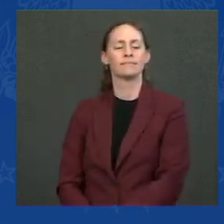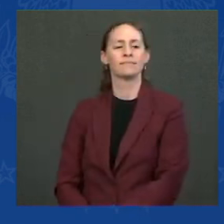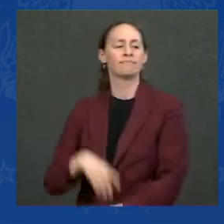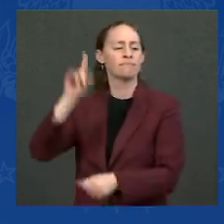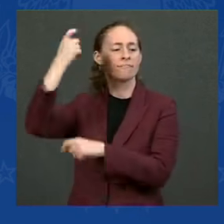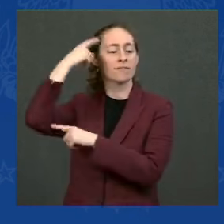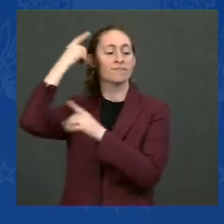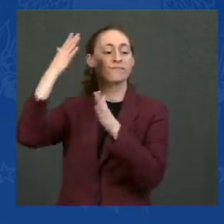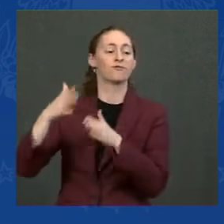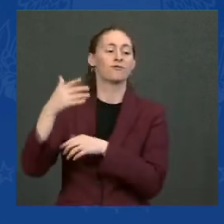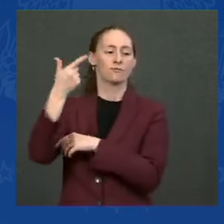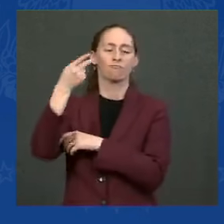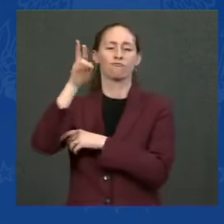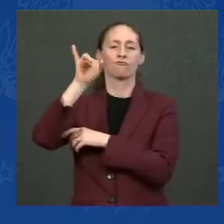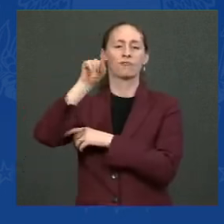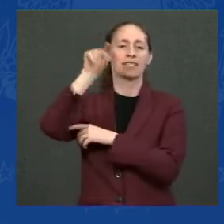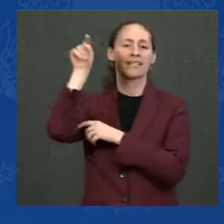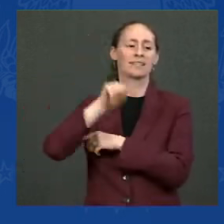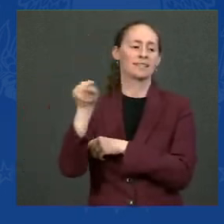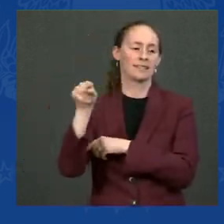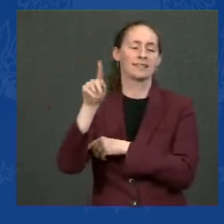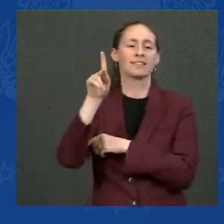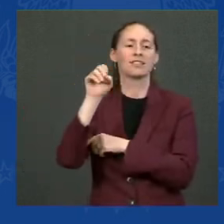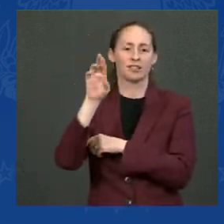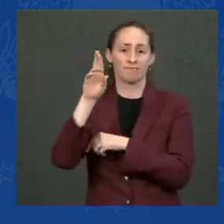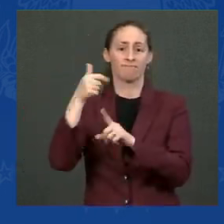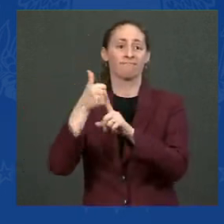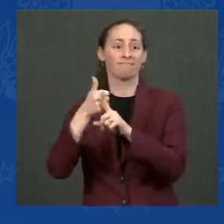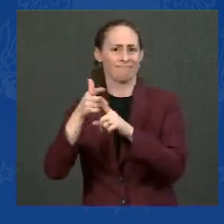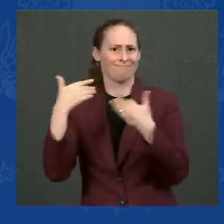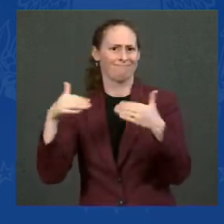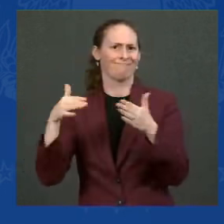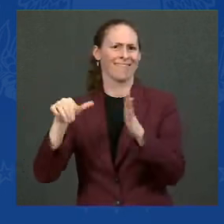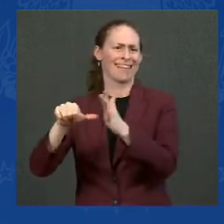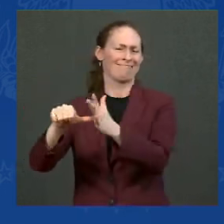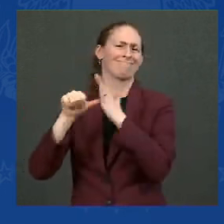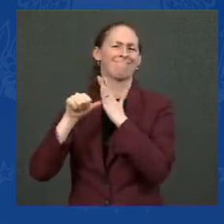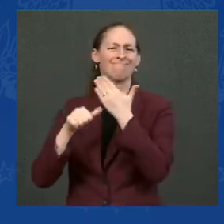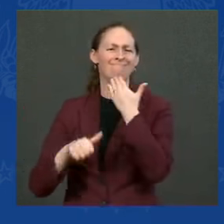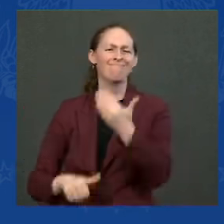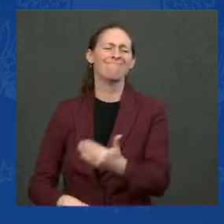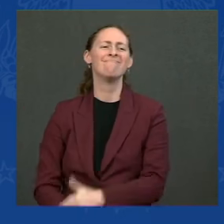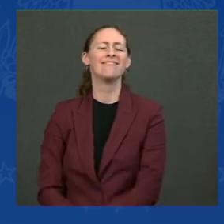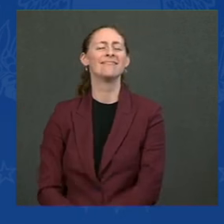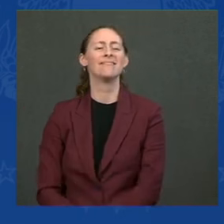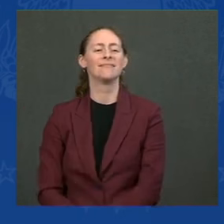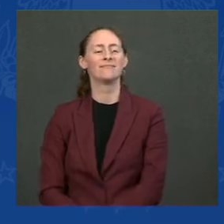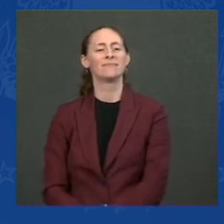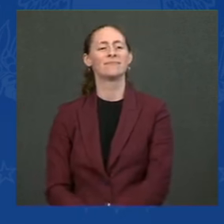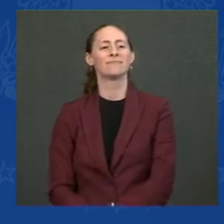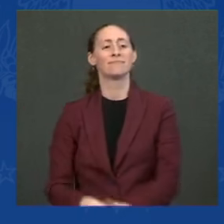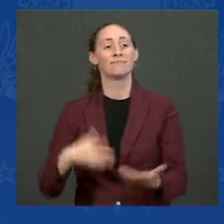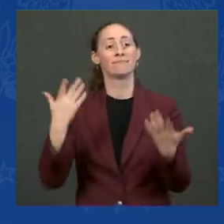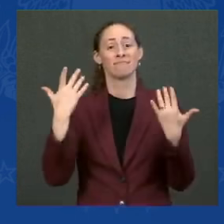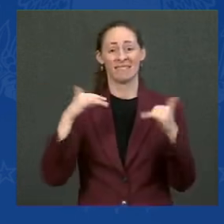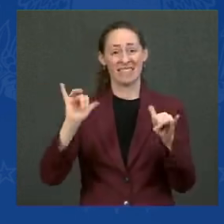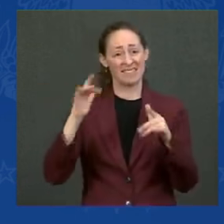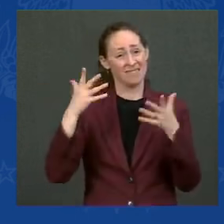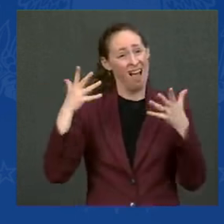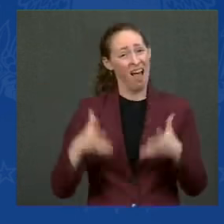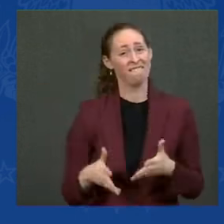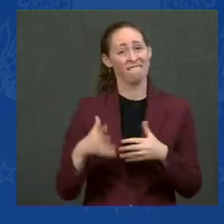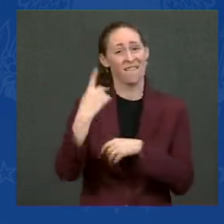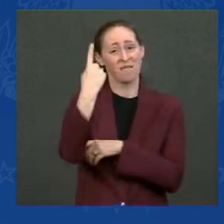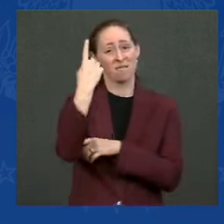terms of encouraging people before we get to the mandate. But even after all these efforts, we still had more than a quarter of the people in the United States who were eligible